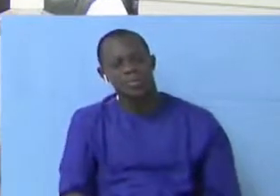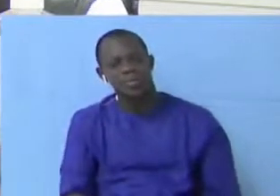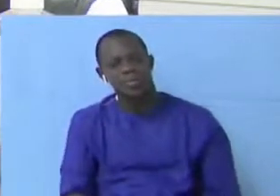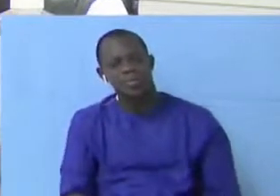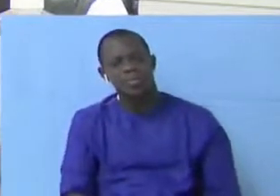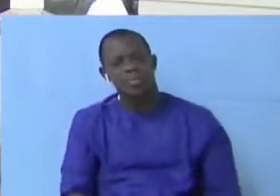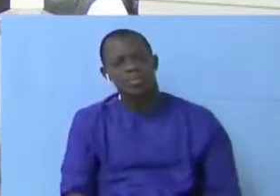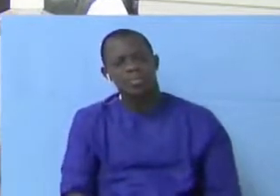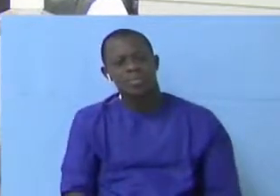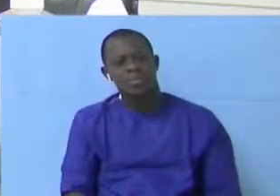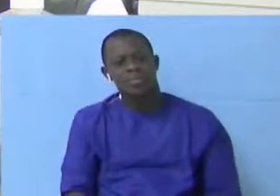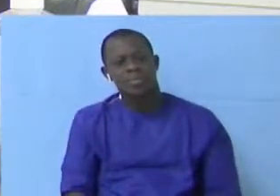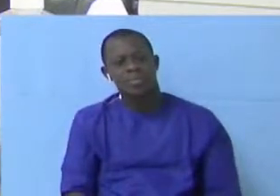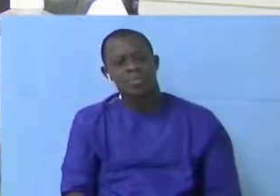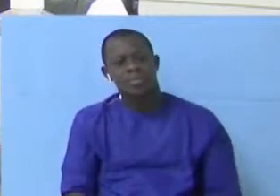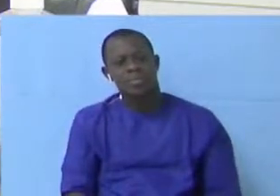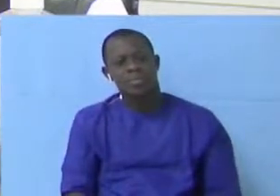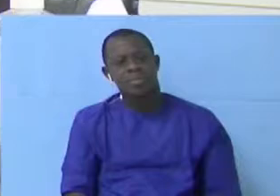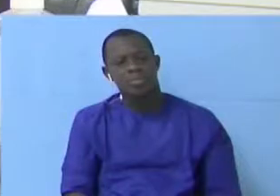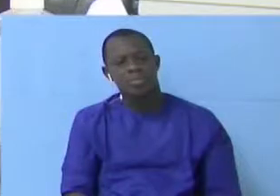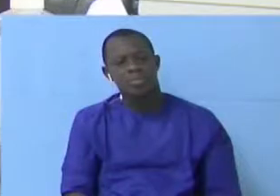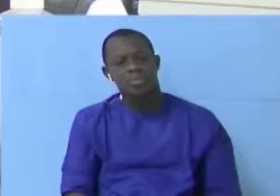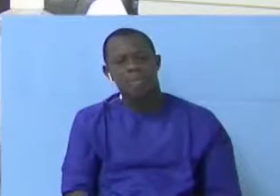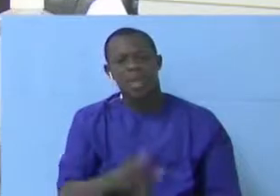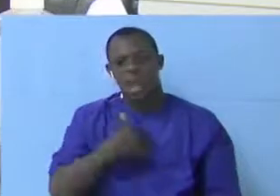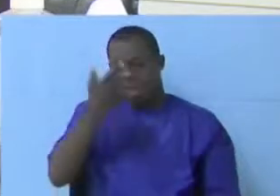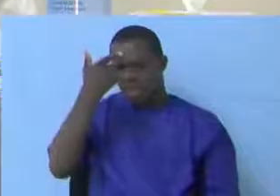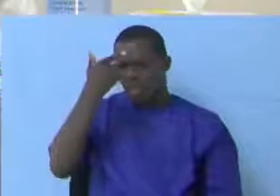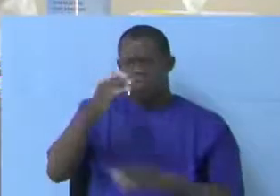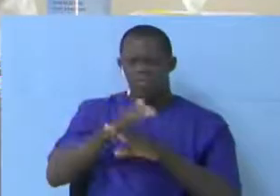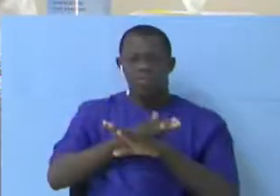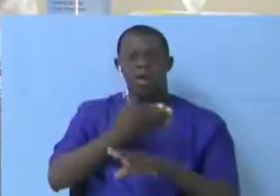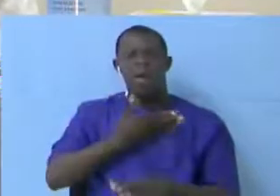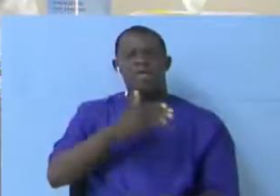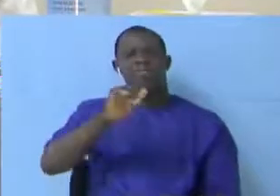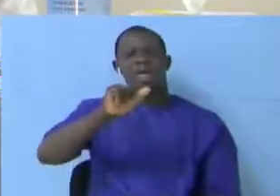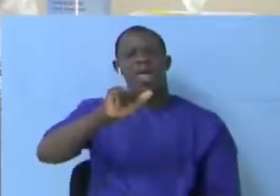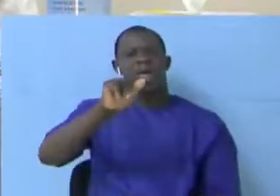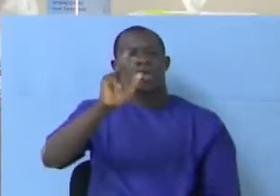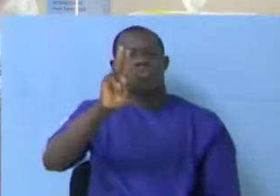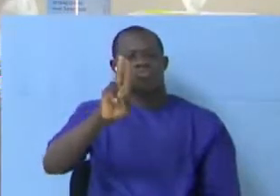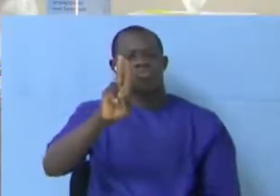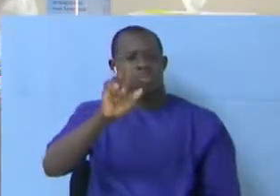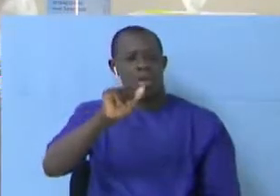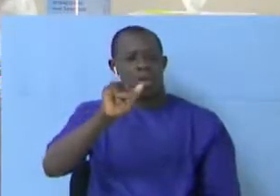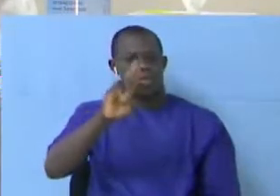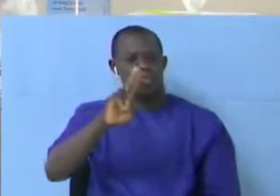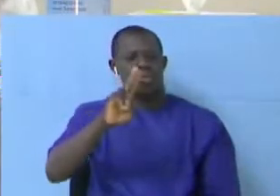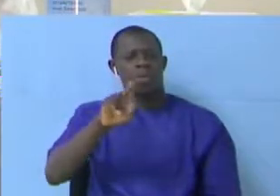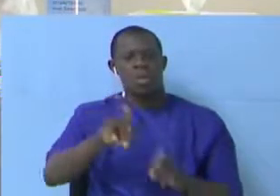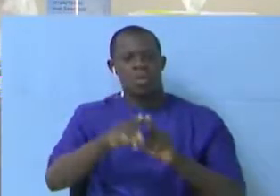The accusation has to do, I think there was an AU summit. I can't